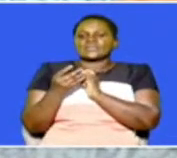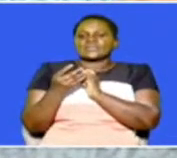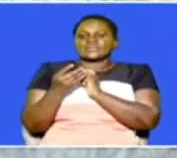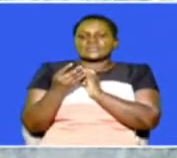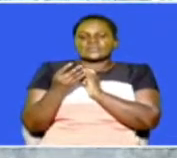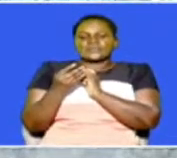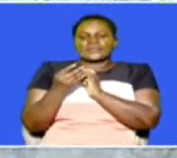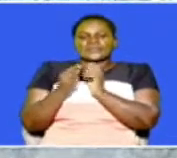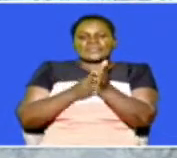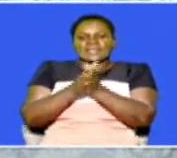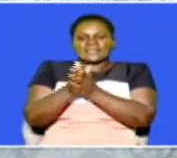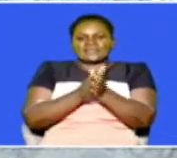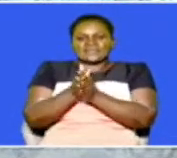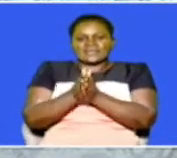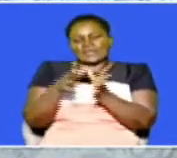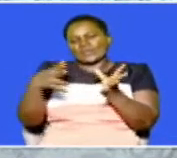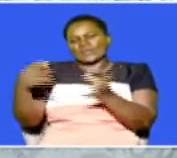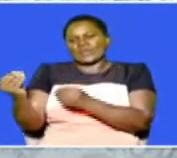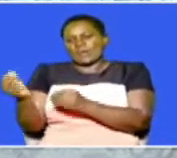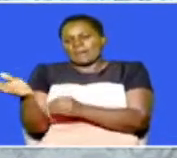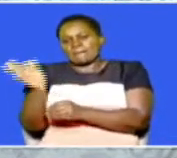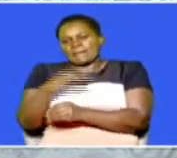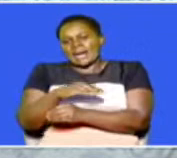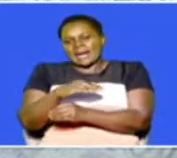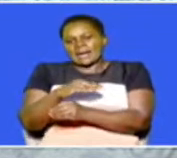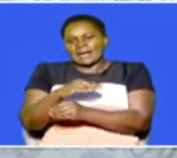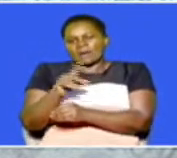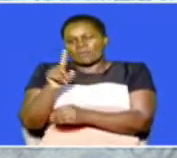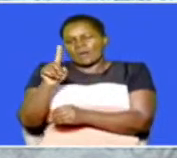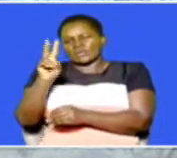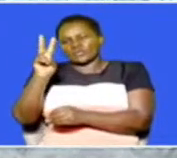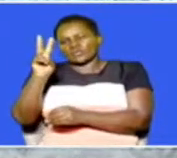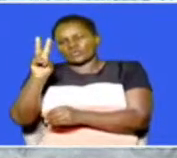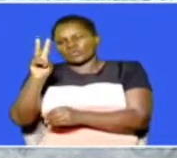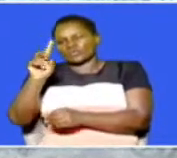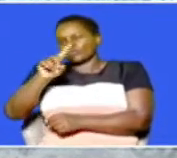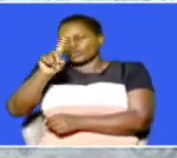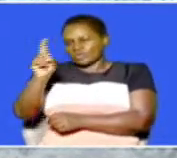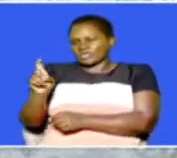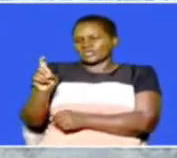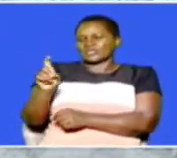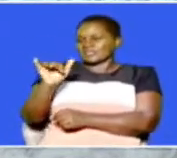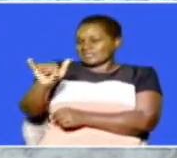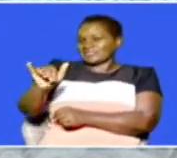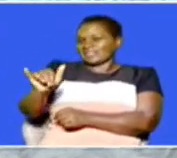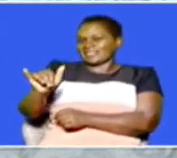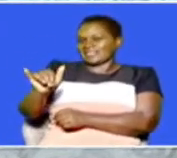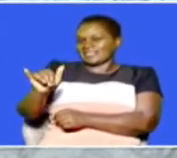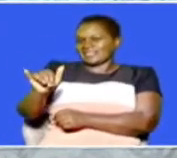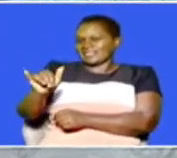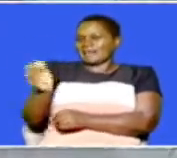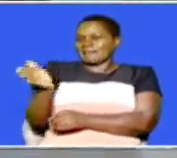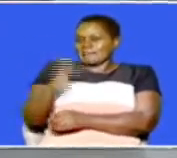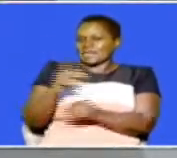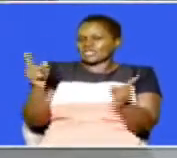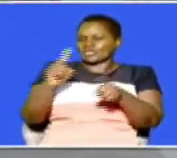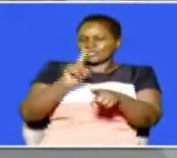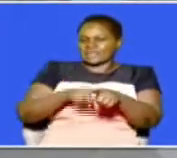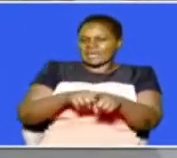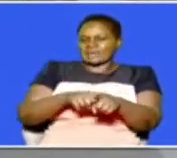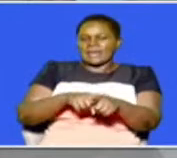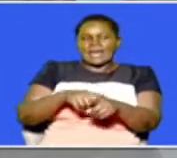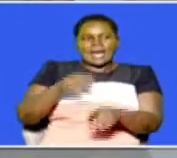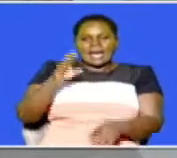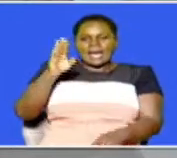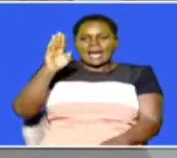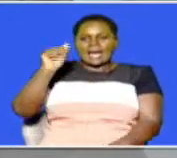Okay. Very interesting. I need to let you go. We're coming back to ask one or two more questions. So stay with us, Speaker. We are back because I know the Ababu